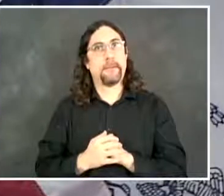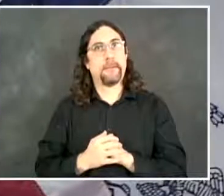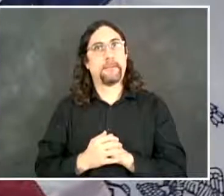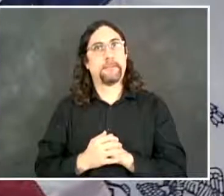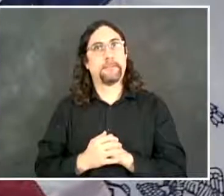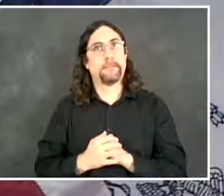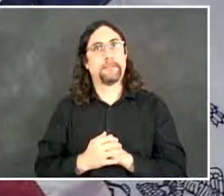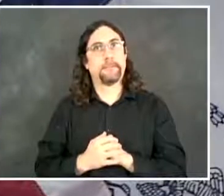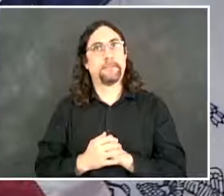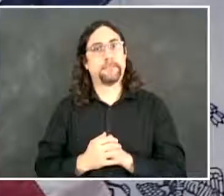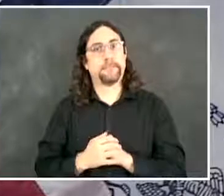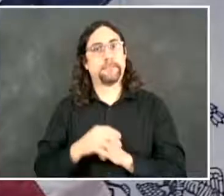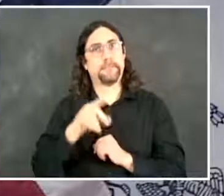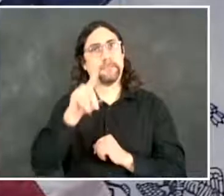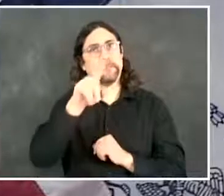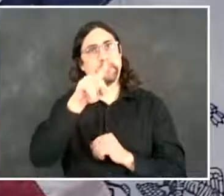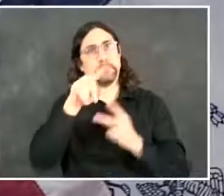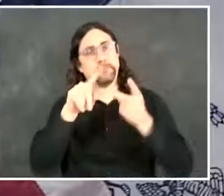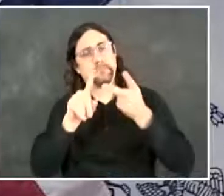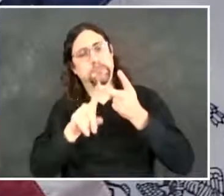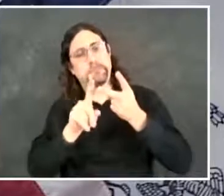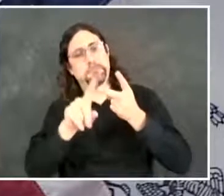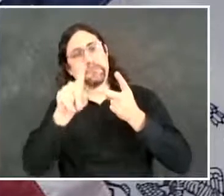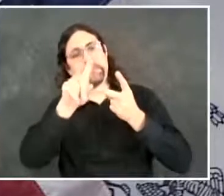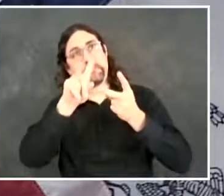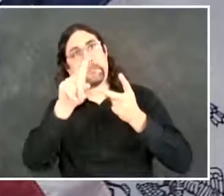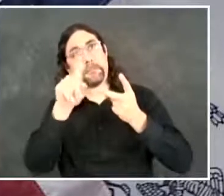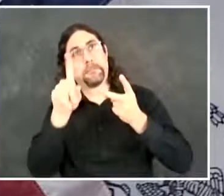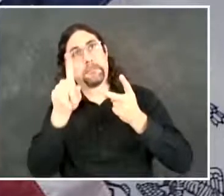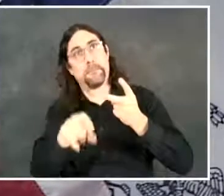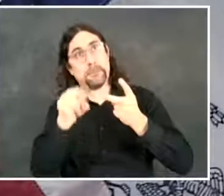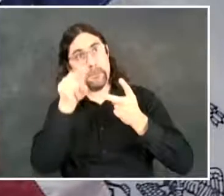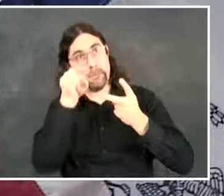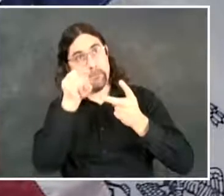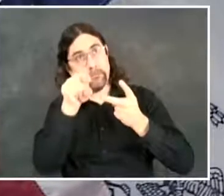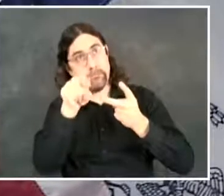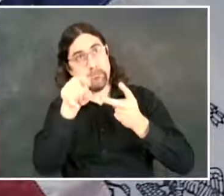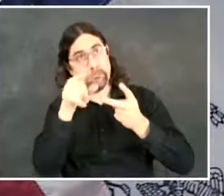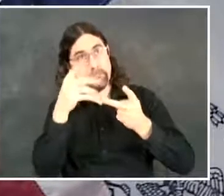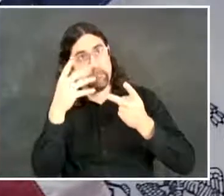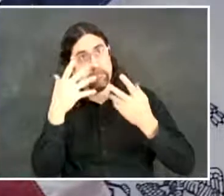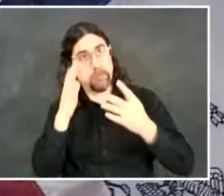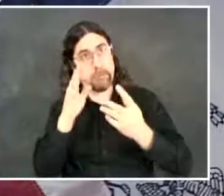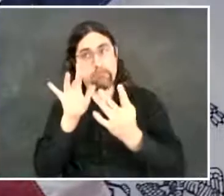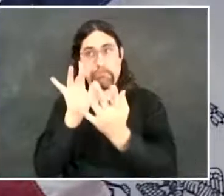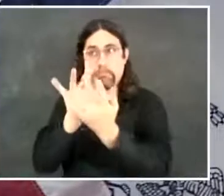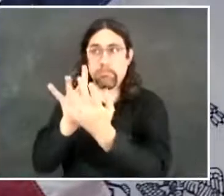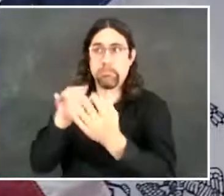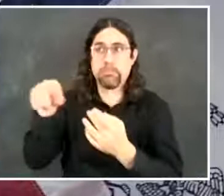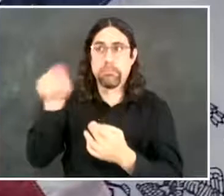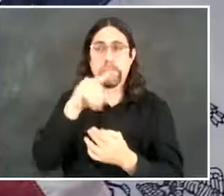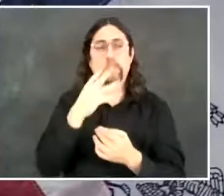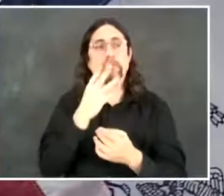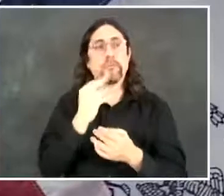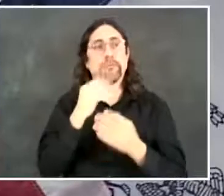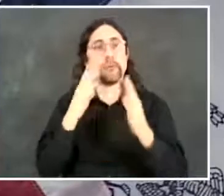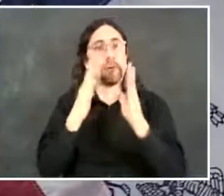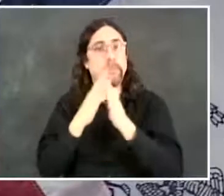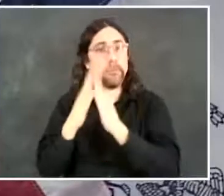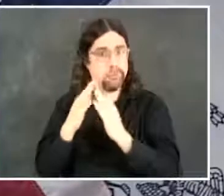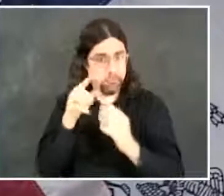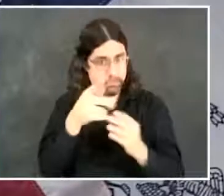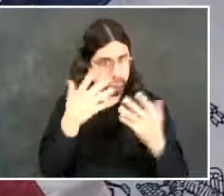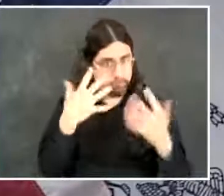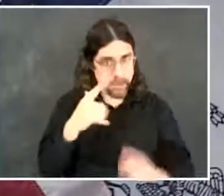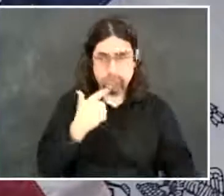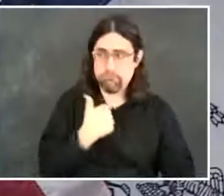and apologize for what they call scapegoating of the entire Jewish community? I have had a number